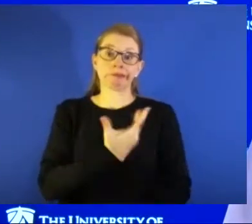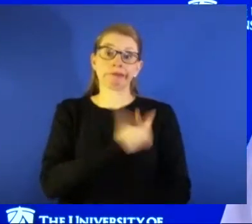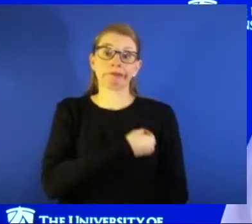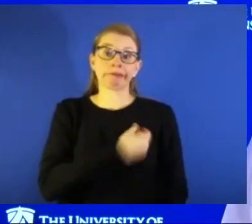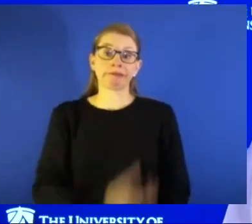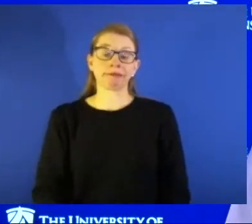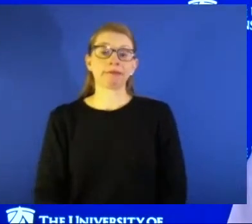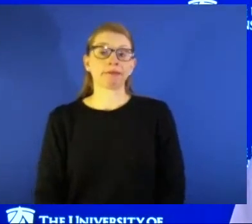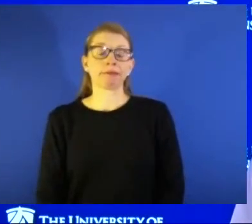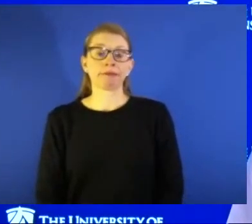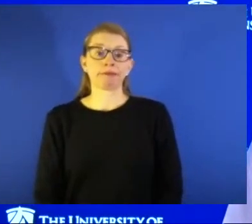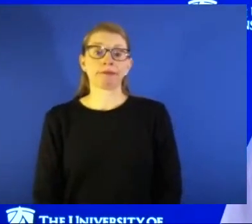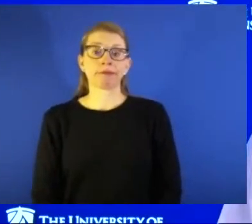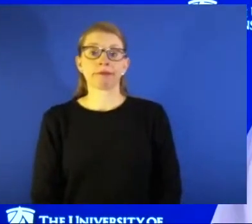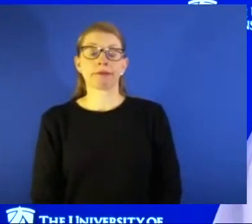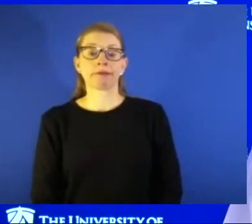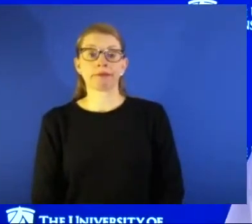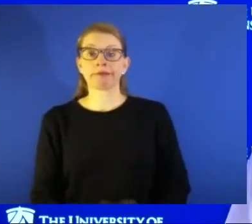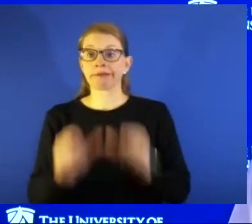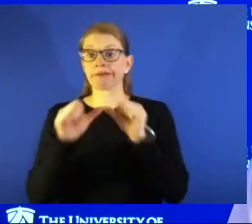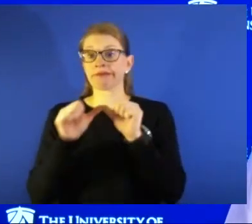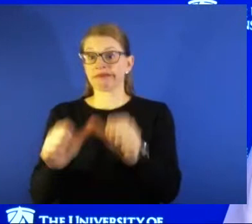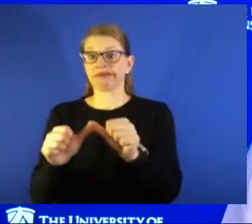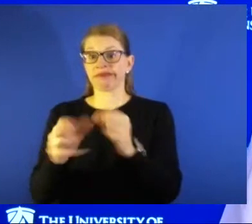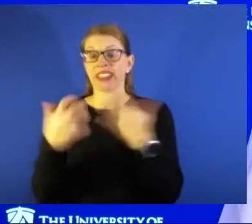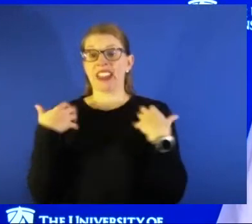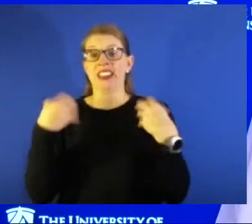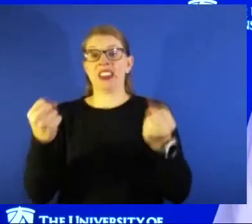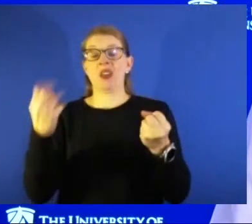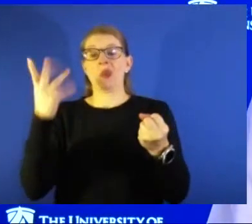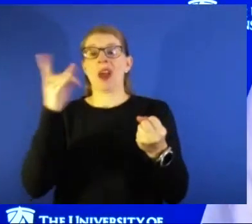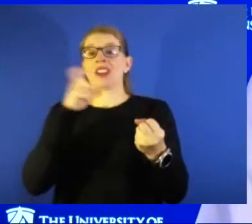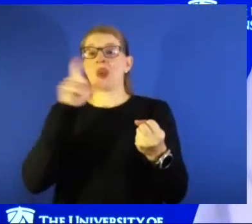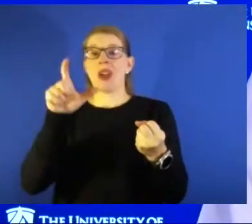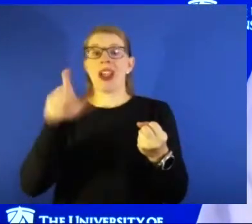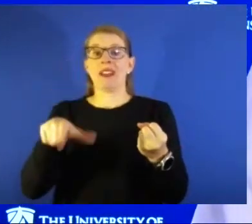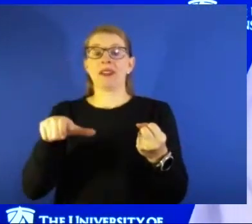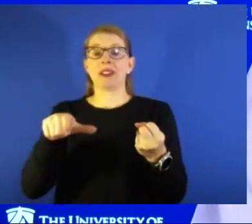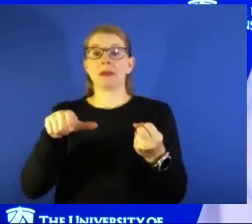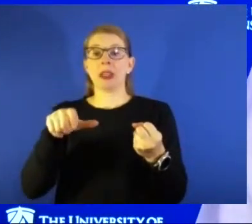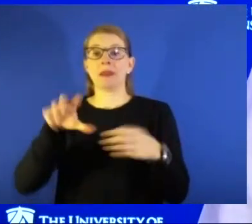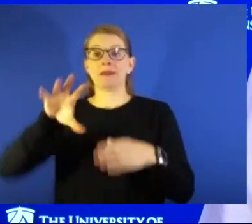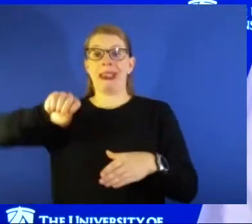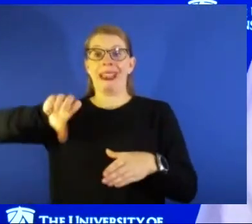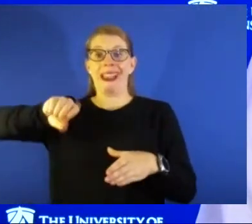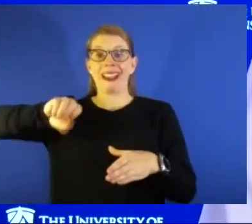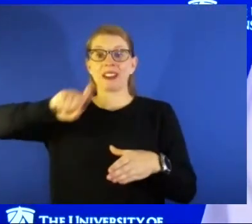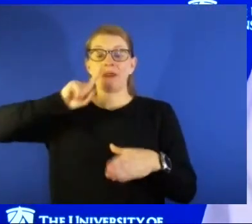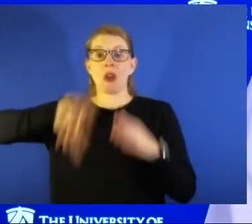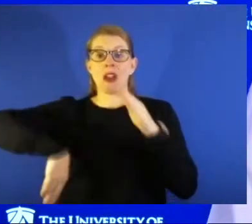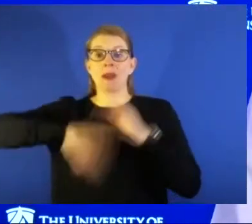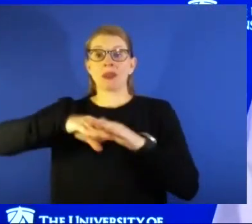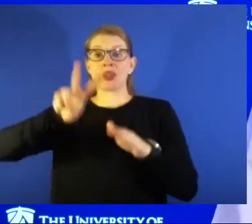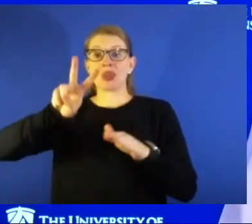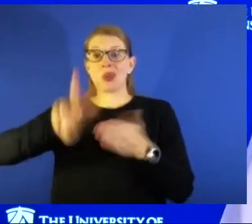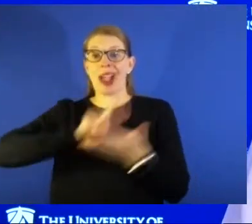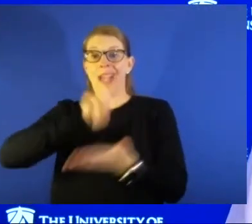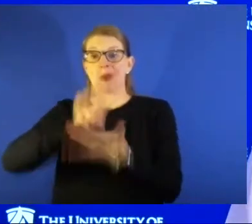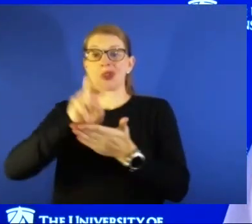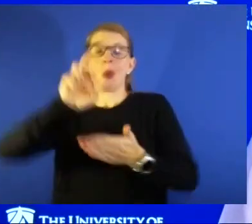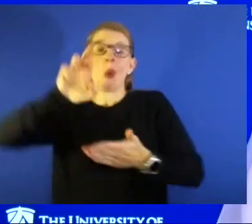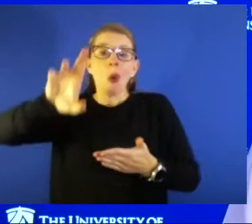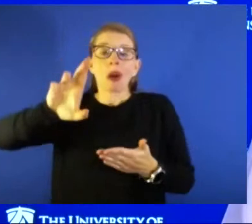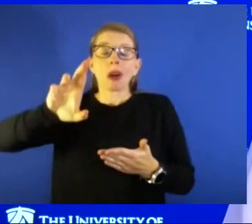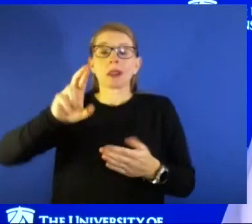vaccination, keeping everybody healthy so that they don't have to be bagged for 2 hours or go on ECMO. You know, again, it is a